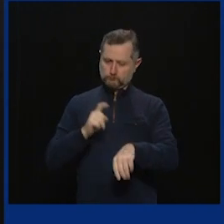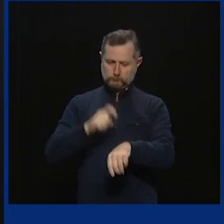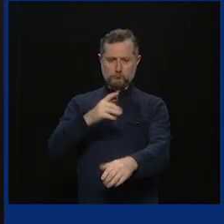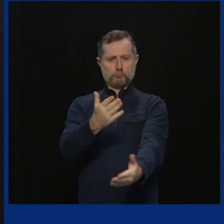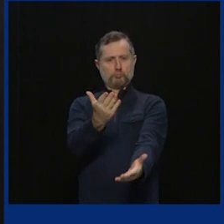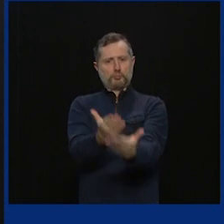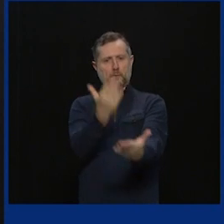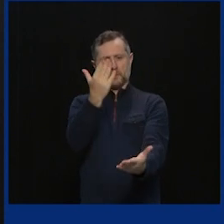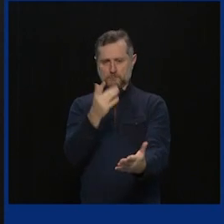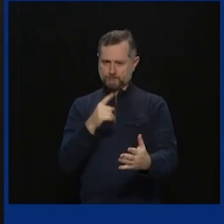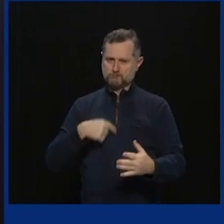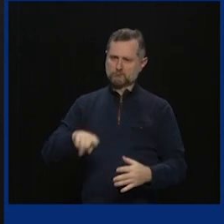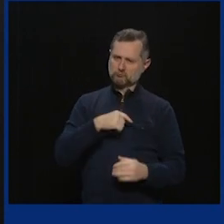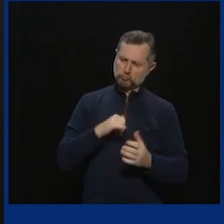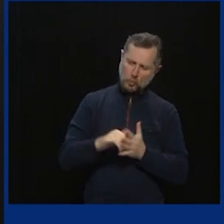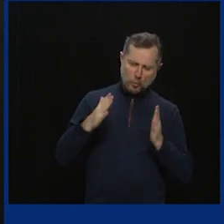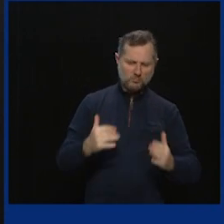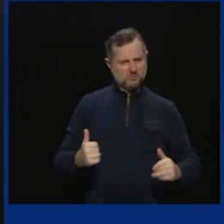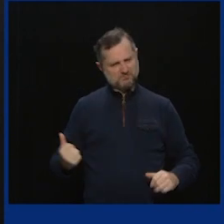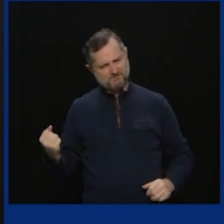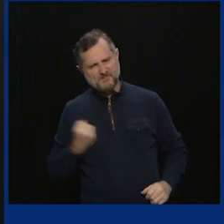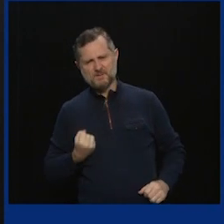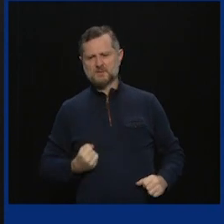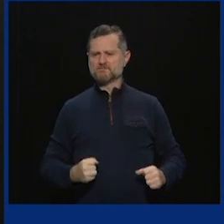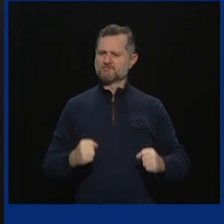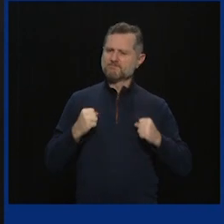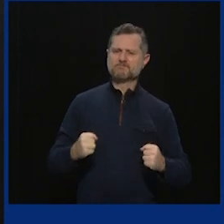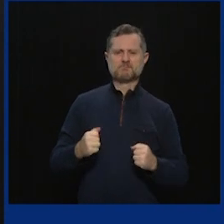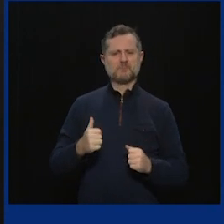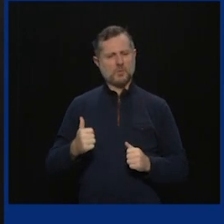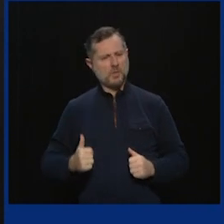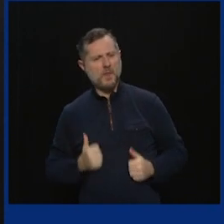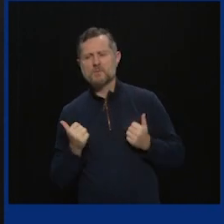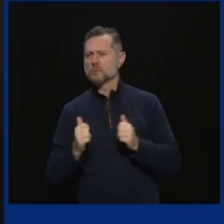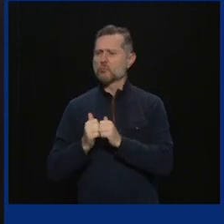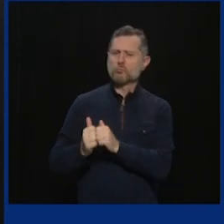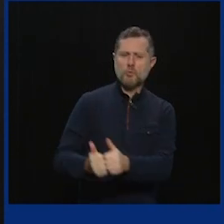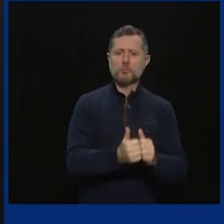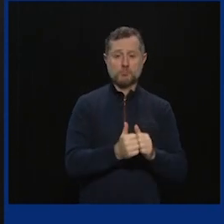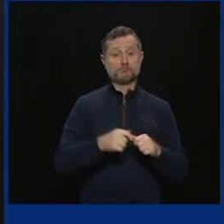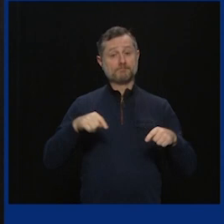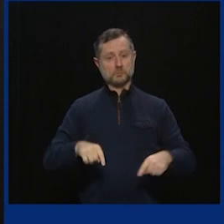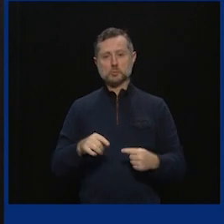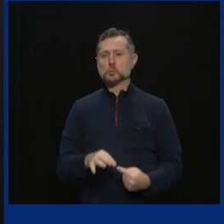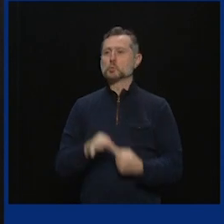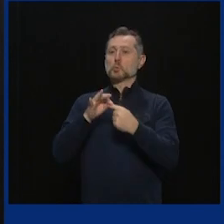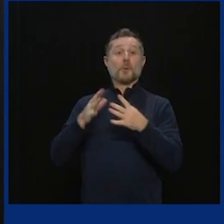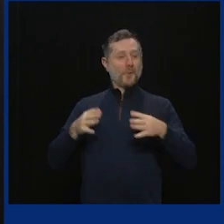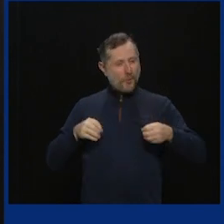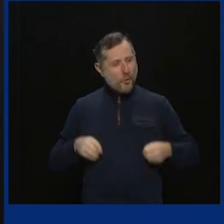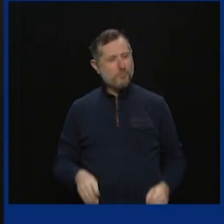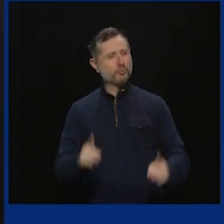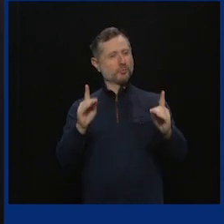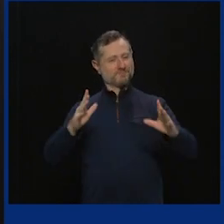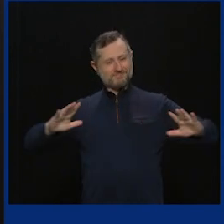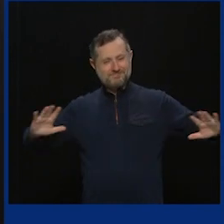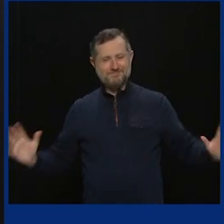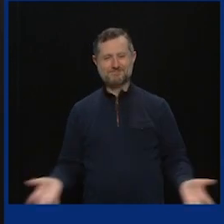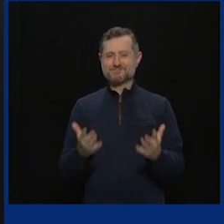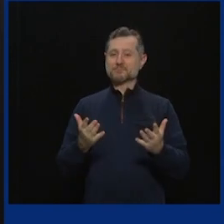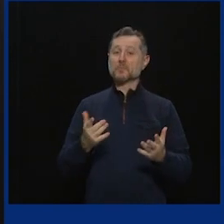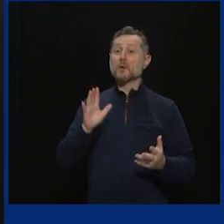come through these together. And this is a unique opportunity for us to define the future going